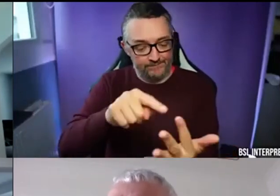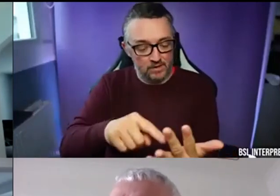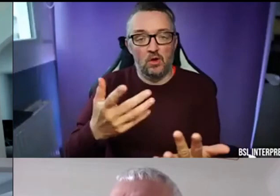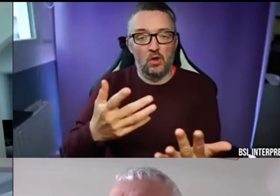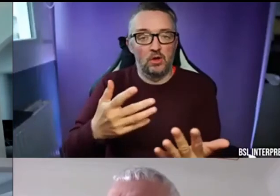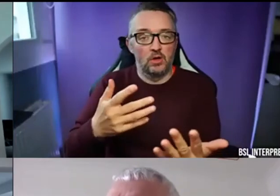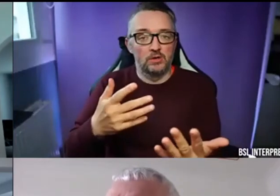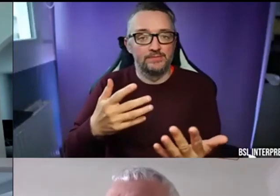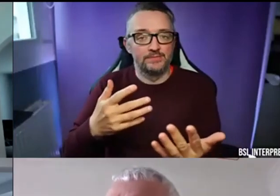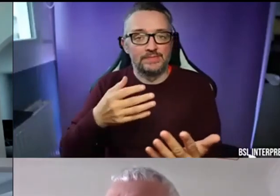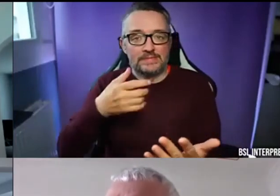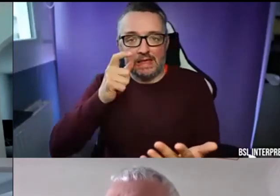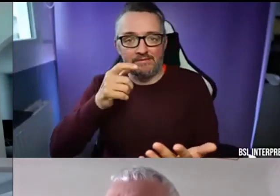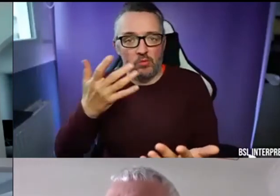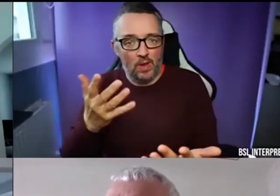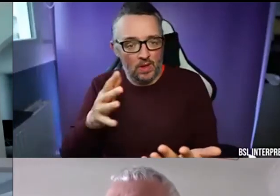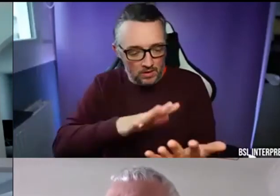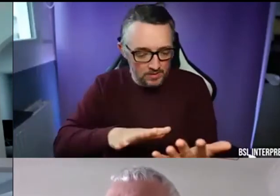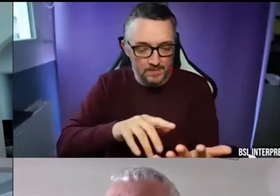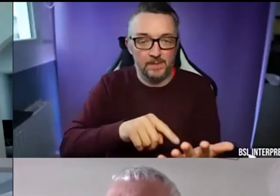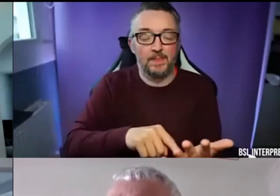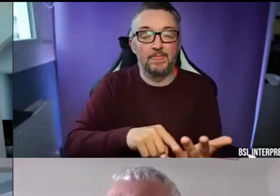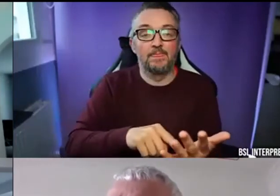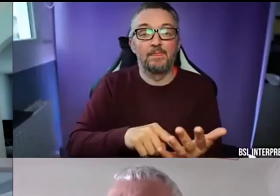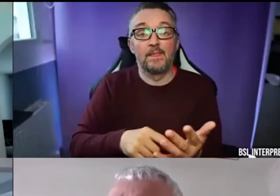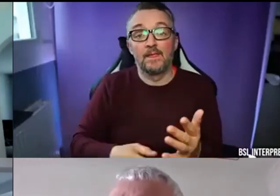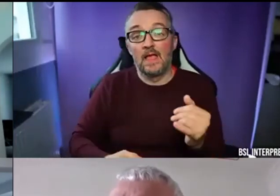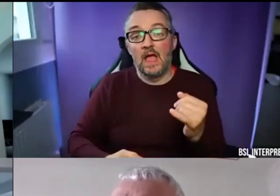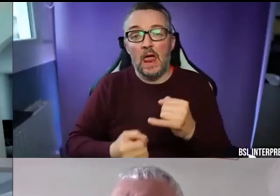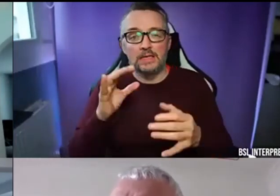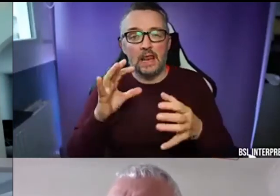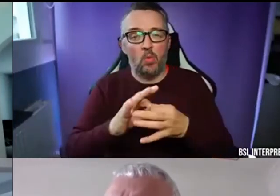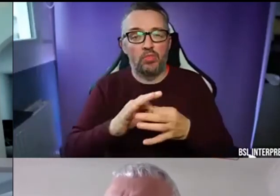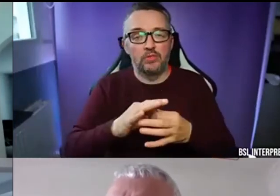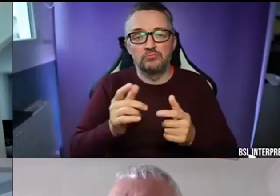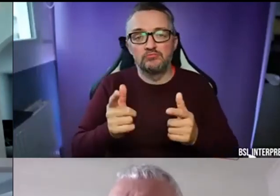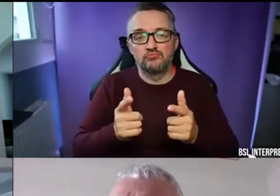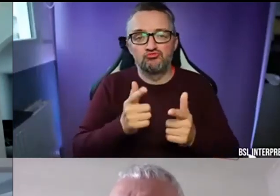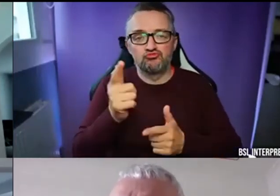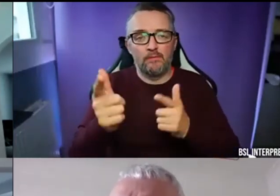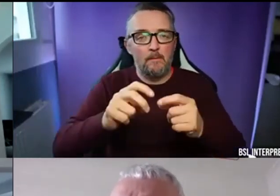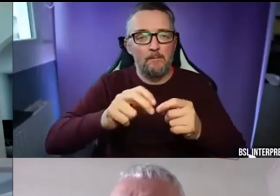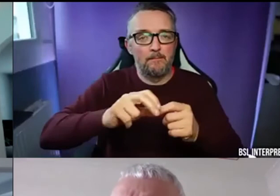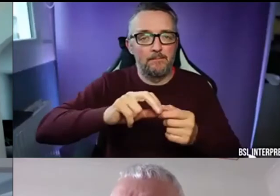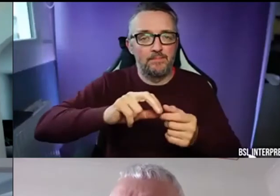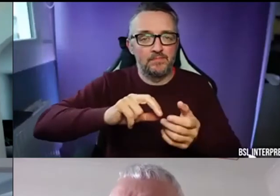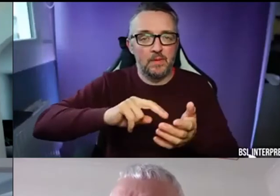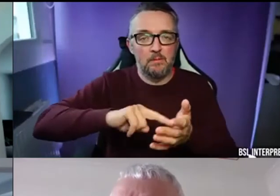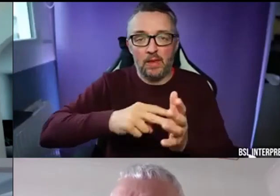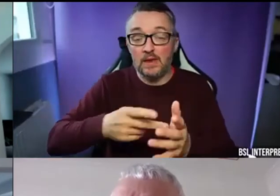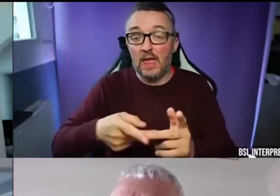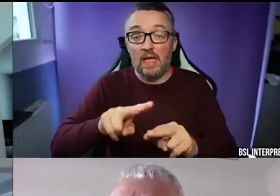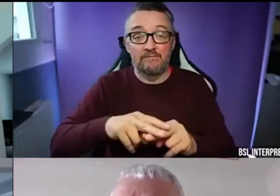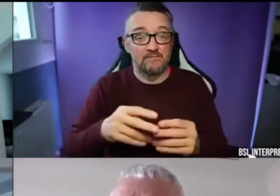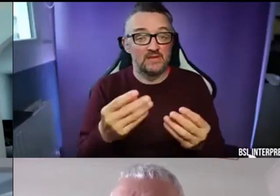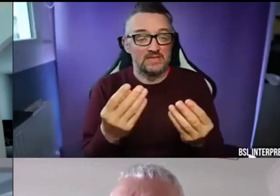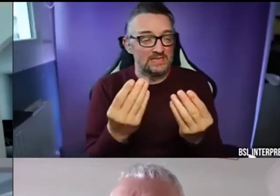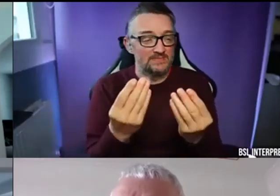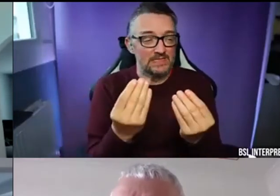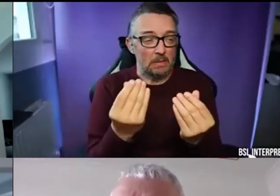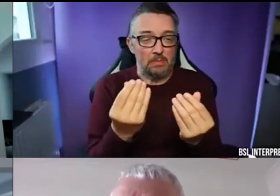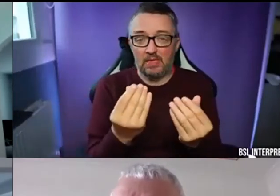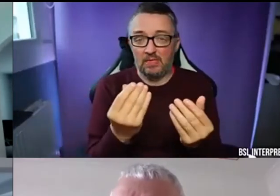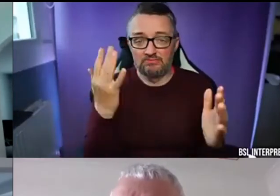just finally, on the sort of general looking at journey planning, we also discussed if something does go wrong, it's so important to